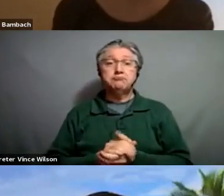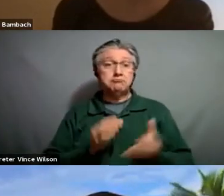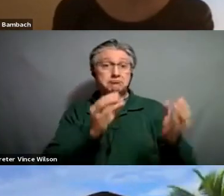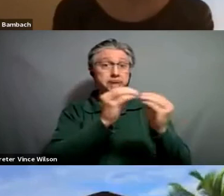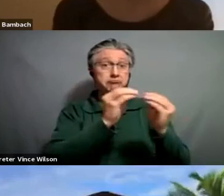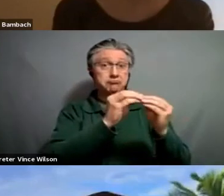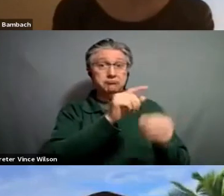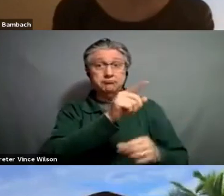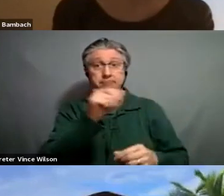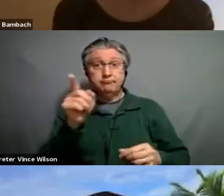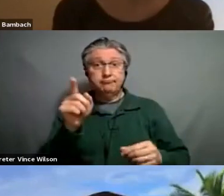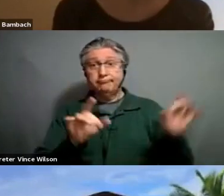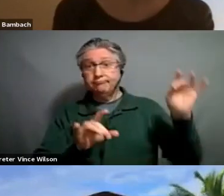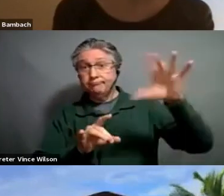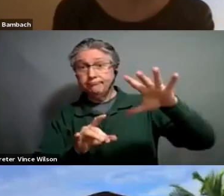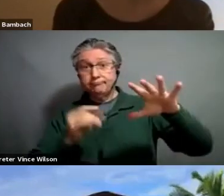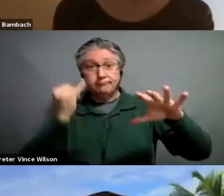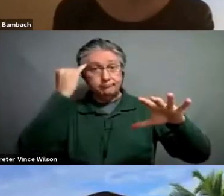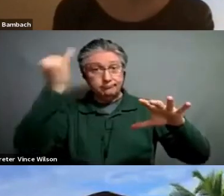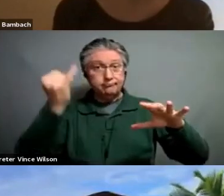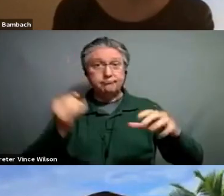Does anyone else have another idea?